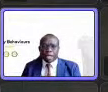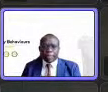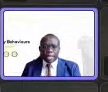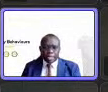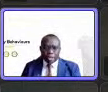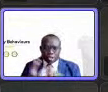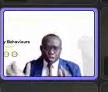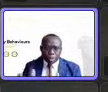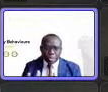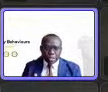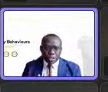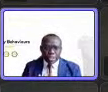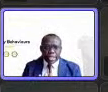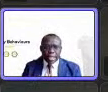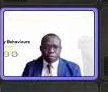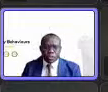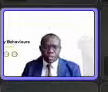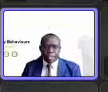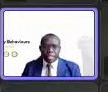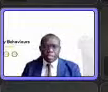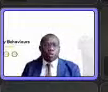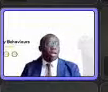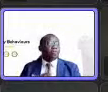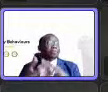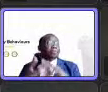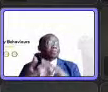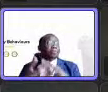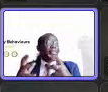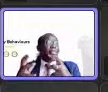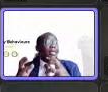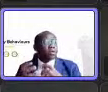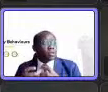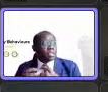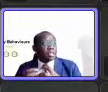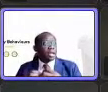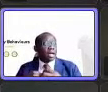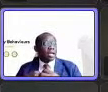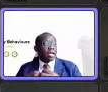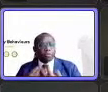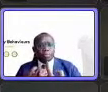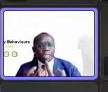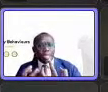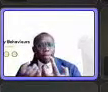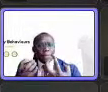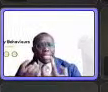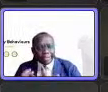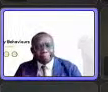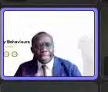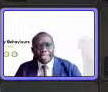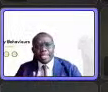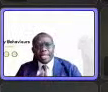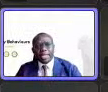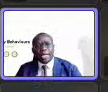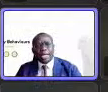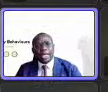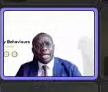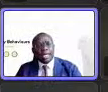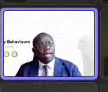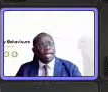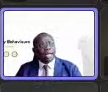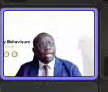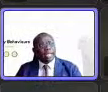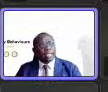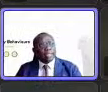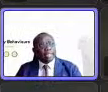within the Aerotropolis region that they have chosen? So one of the major roles and one of the major achievements that